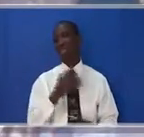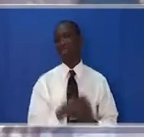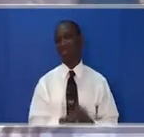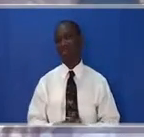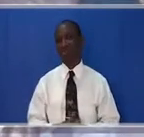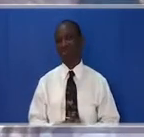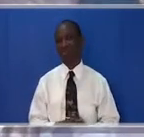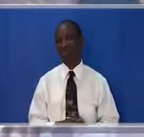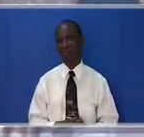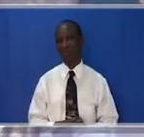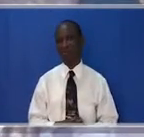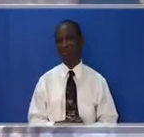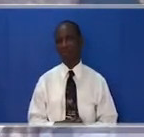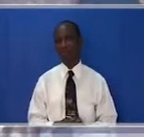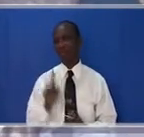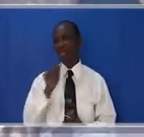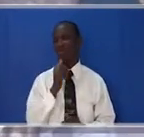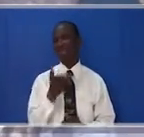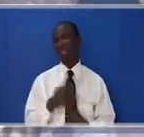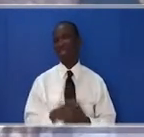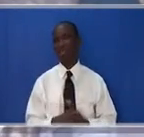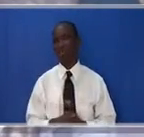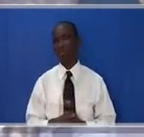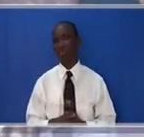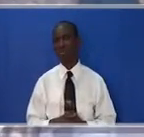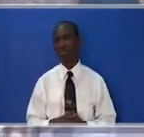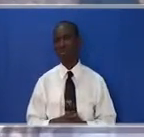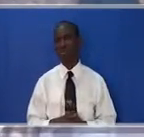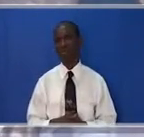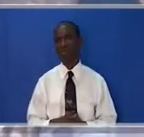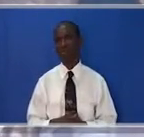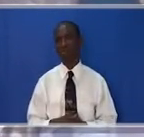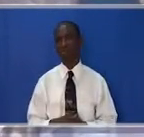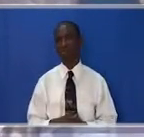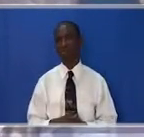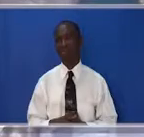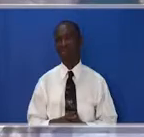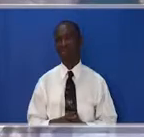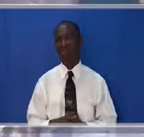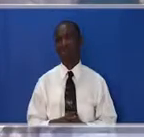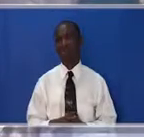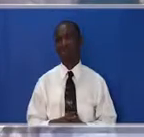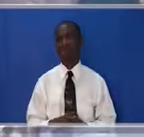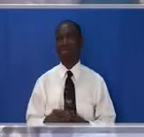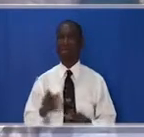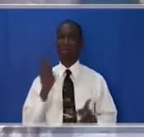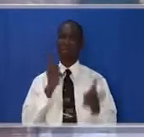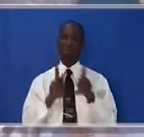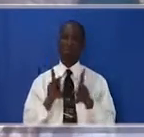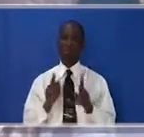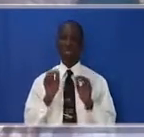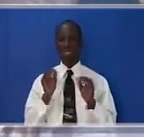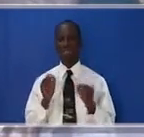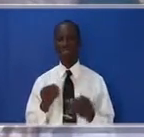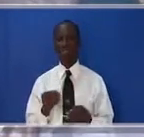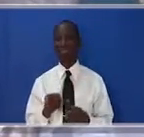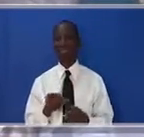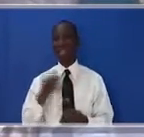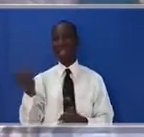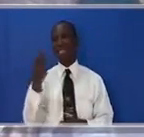here? Who yan will be here? Say, ye say, yawa de be a deliverance